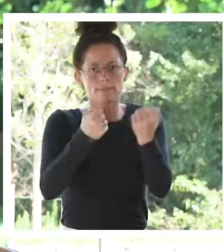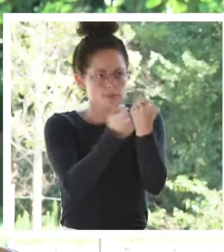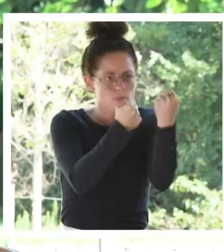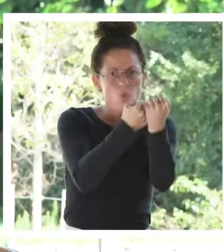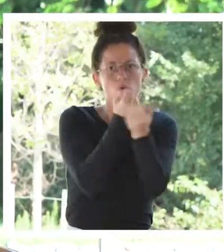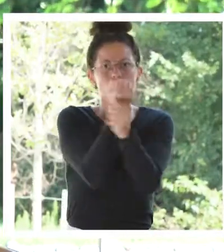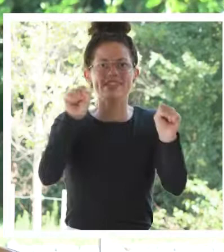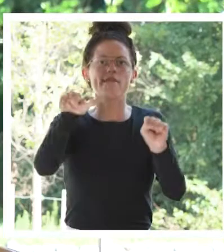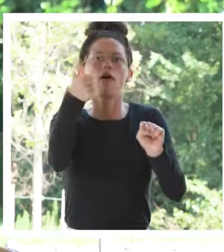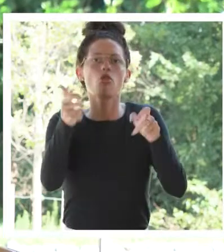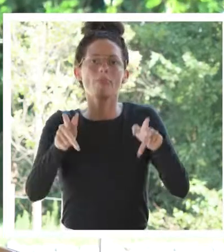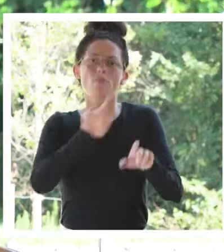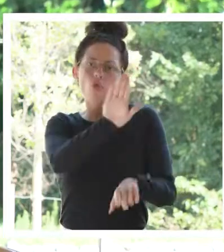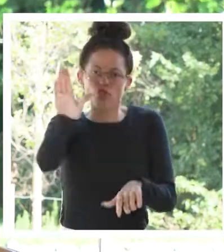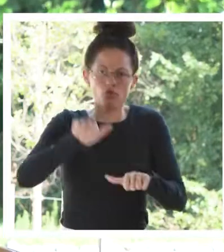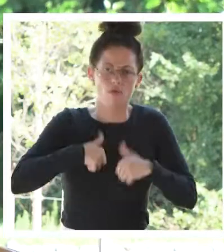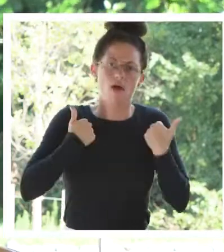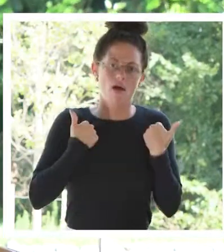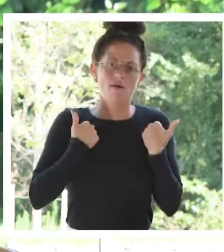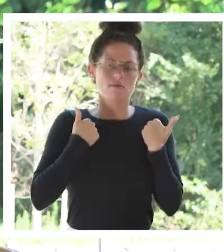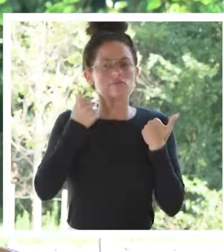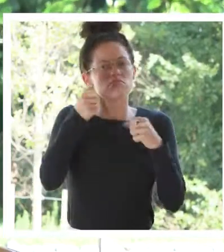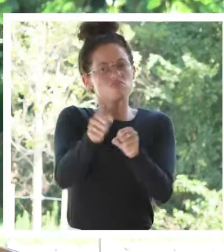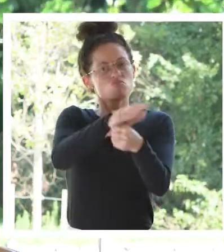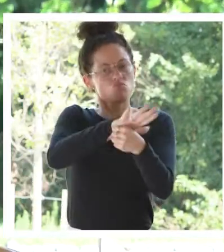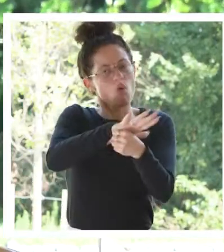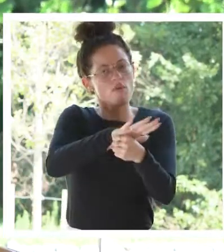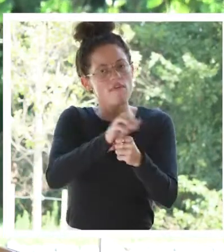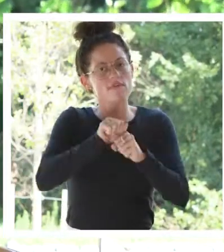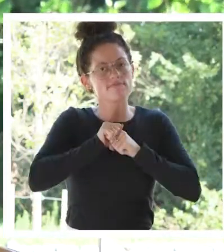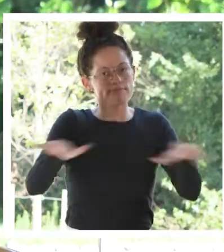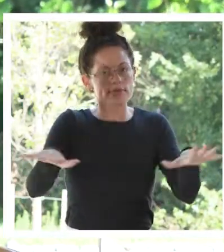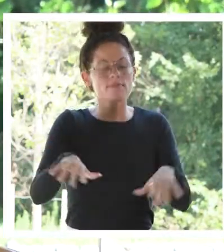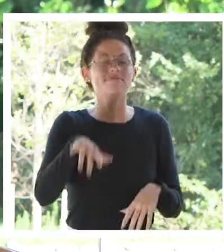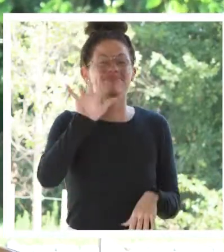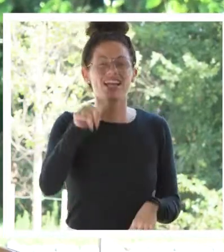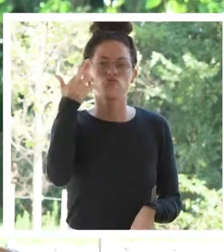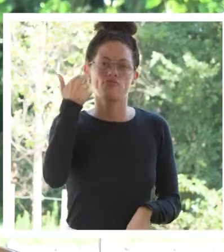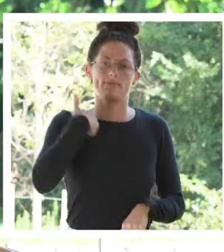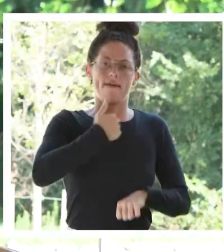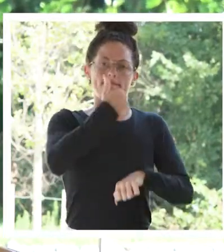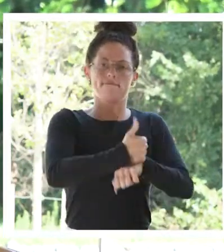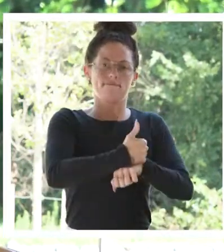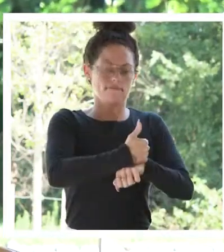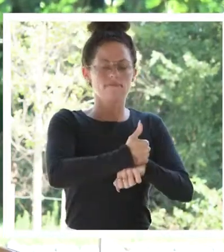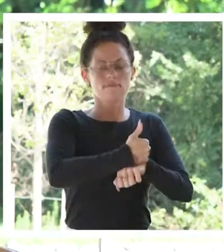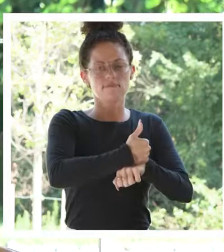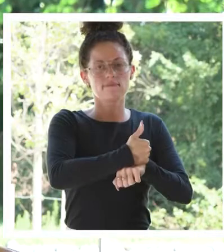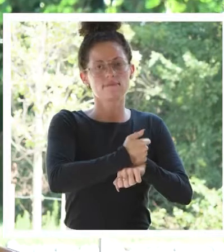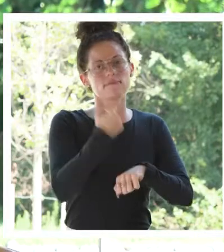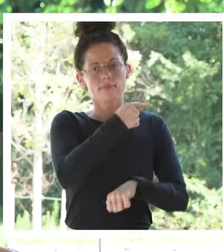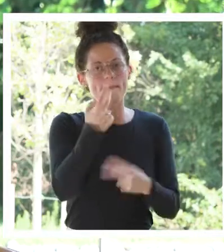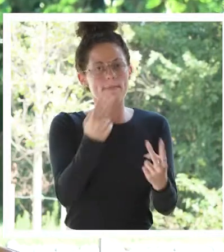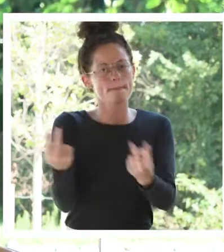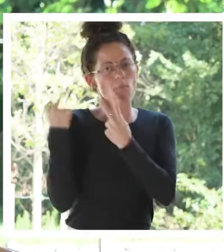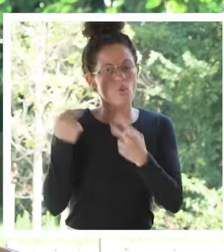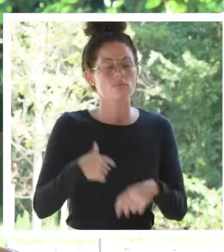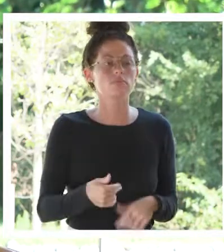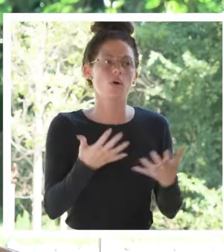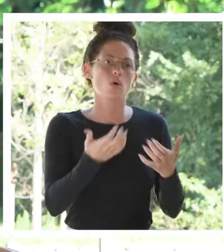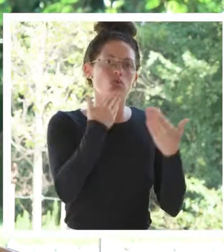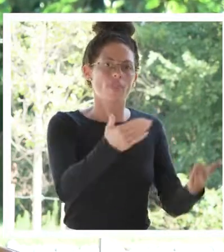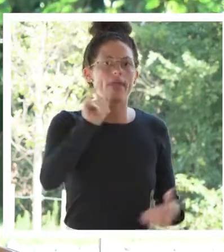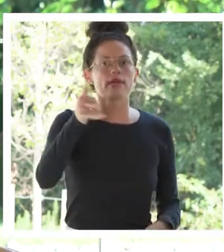save others. That is what this memorial is all about. I want to thank your County Executive, Jan